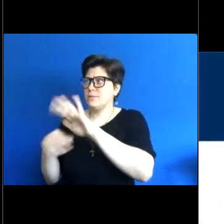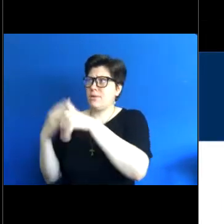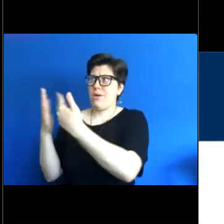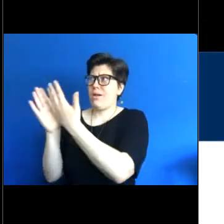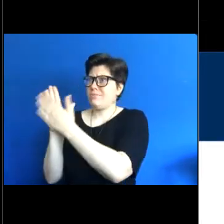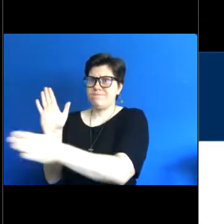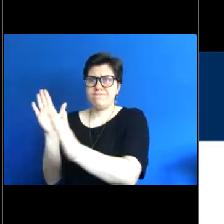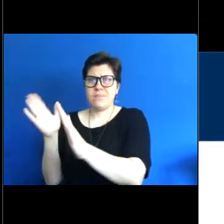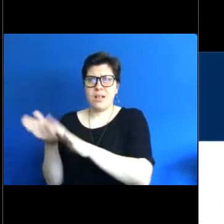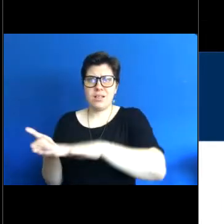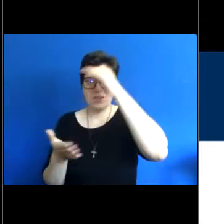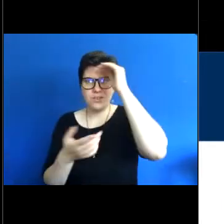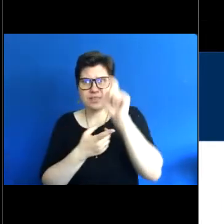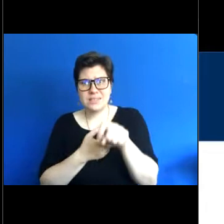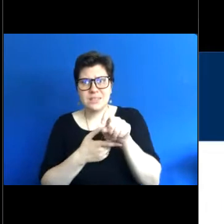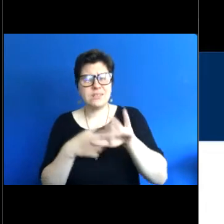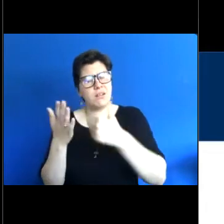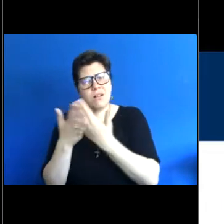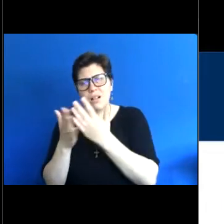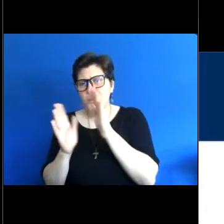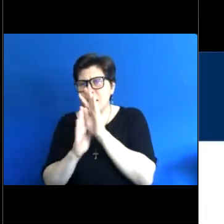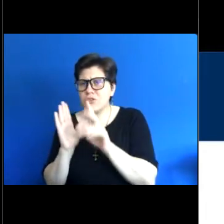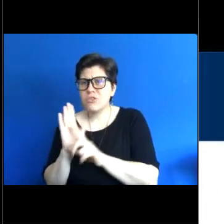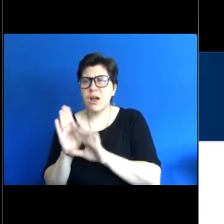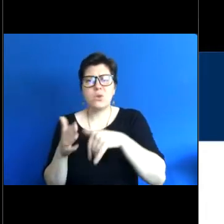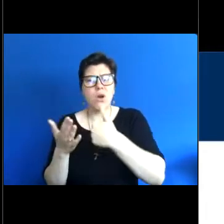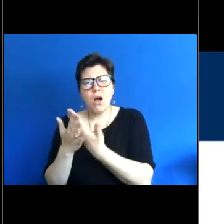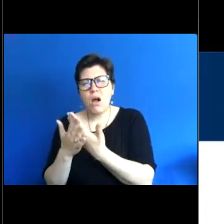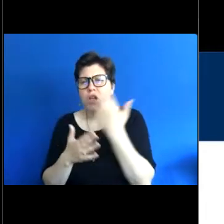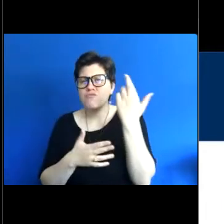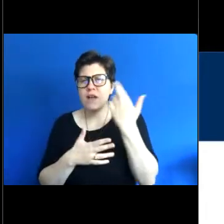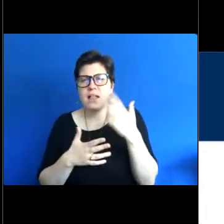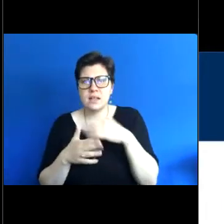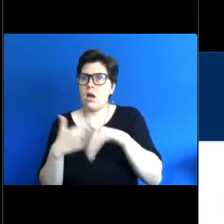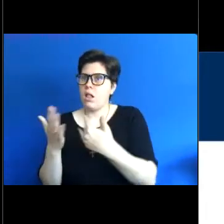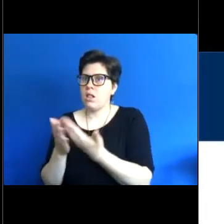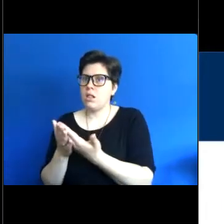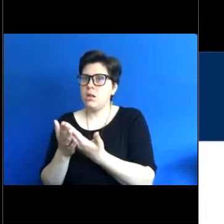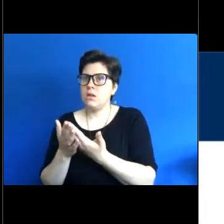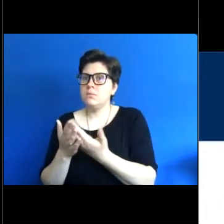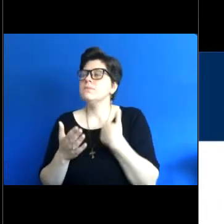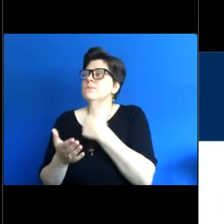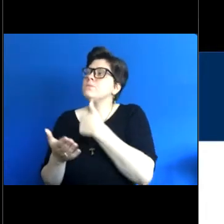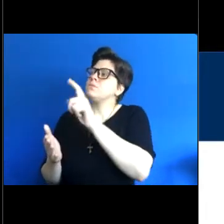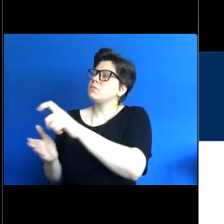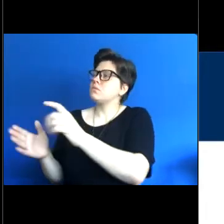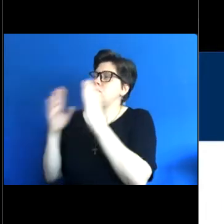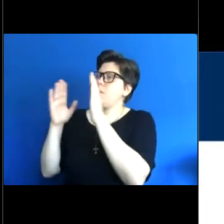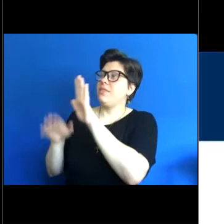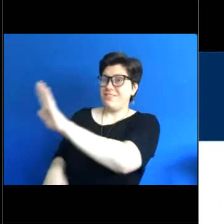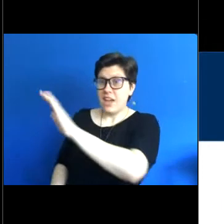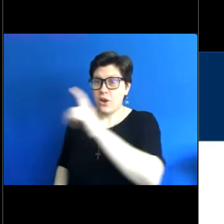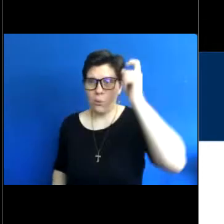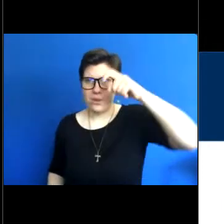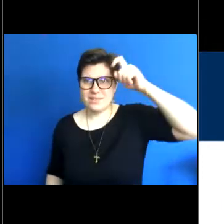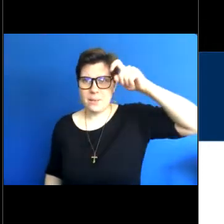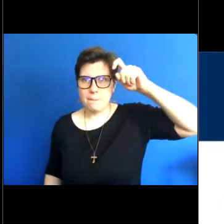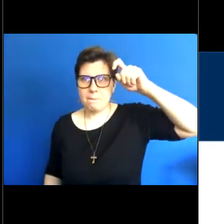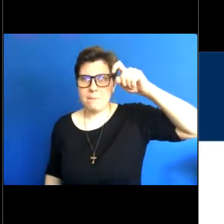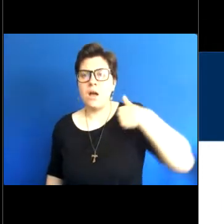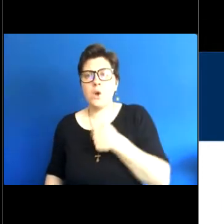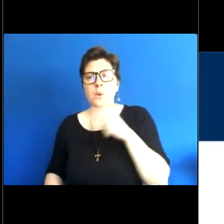of all backgrounds, of all realities. We need to really listen to the wisdom of our students. We need to